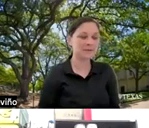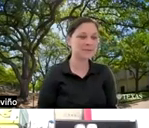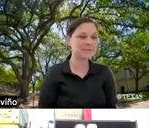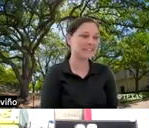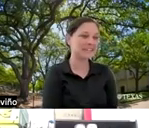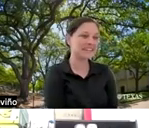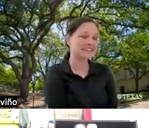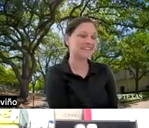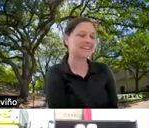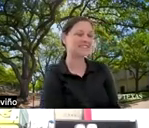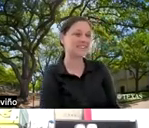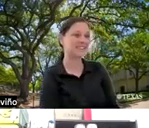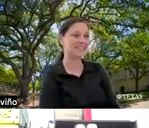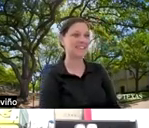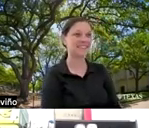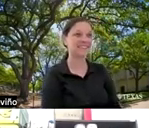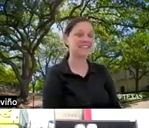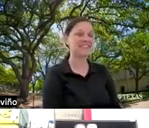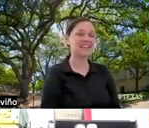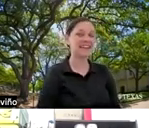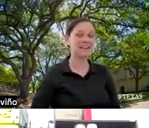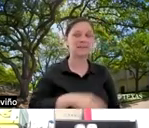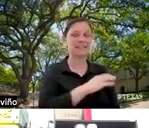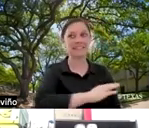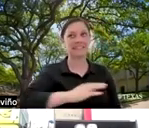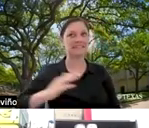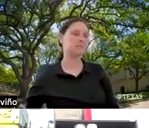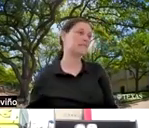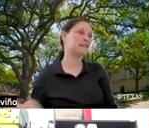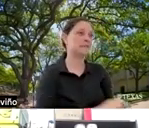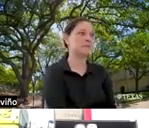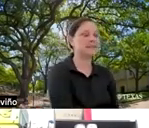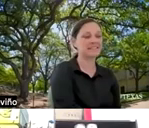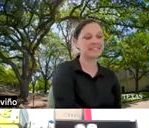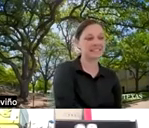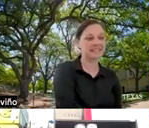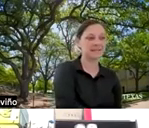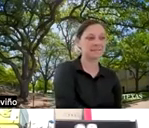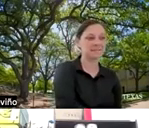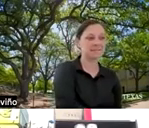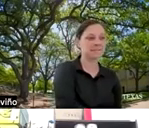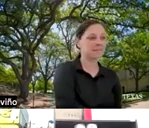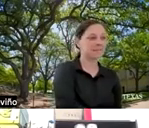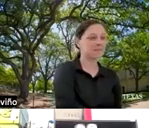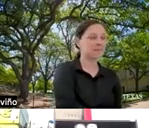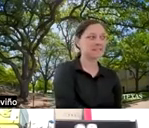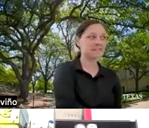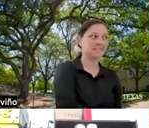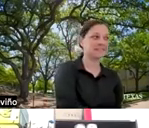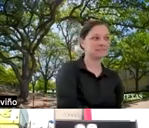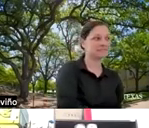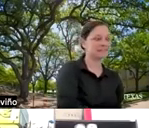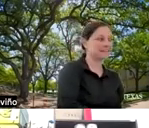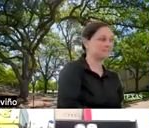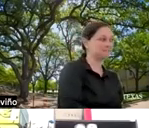sort of first meeting in our journey together and thinking about the coming months, feel free to